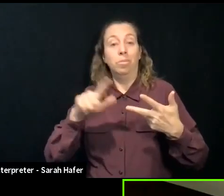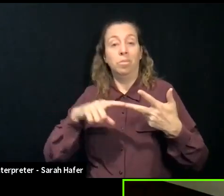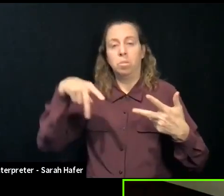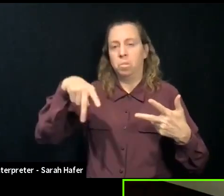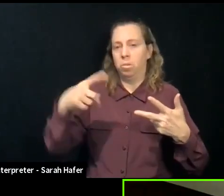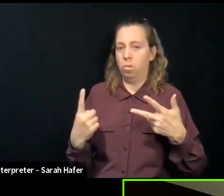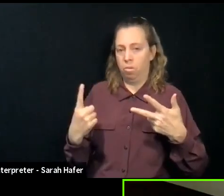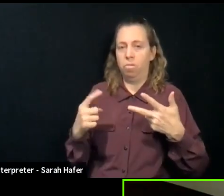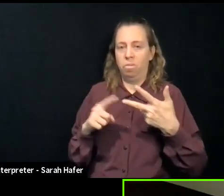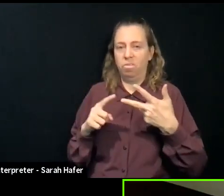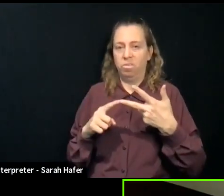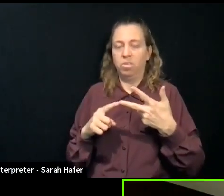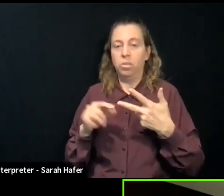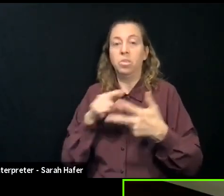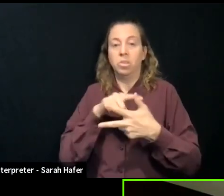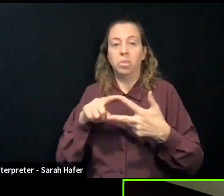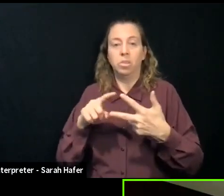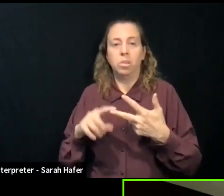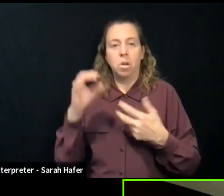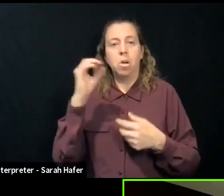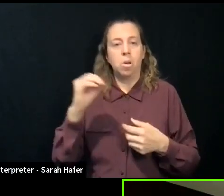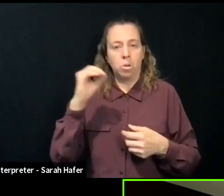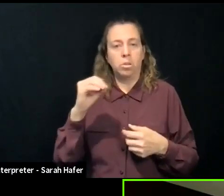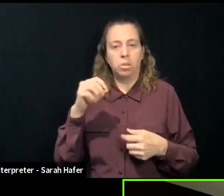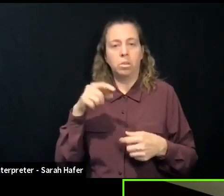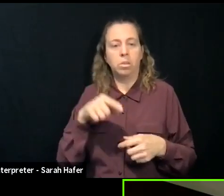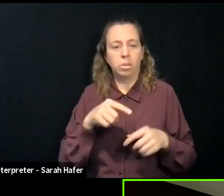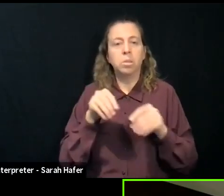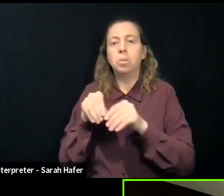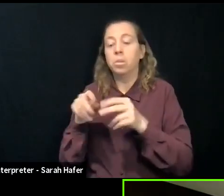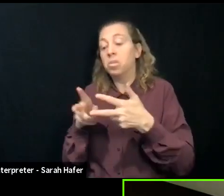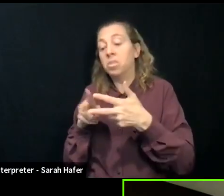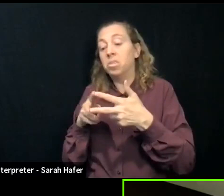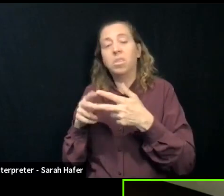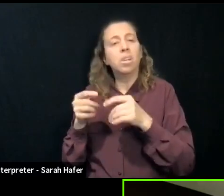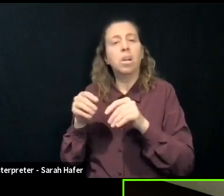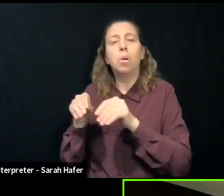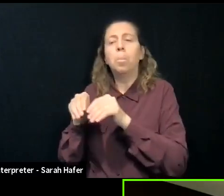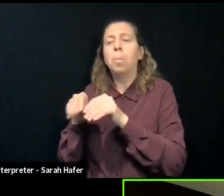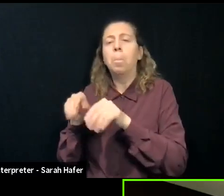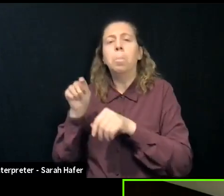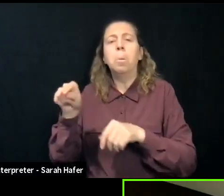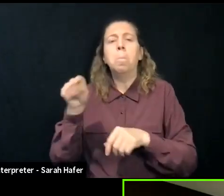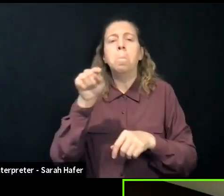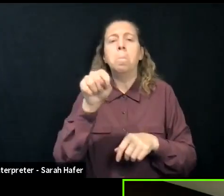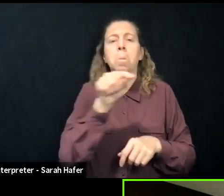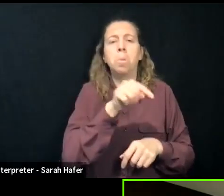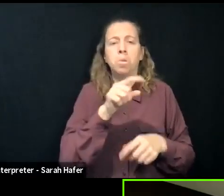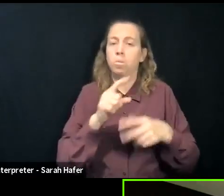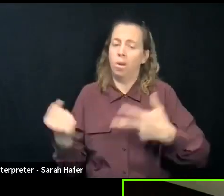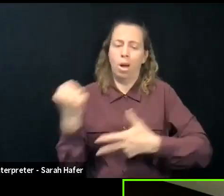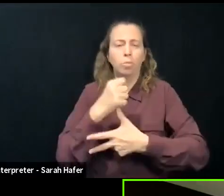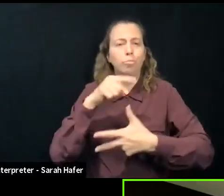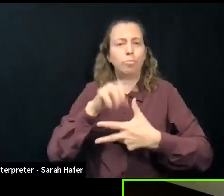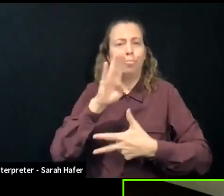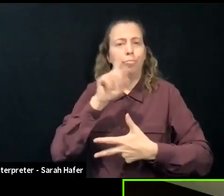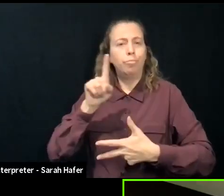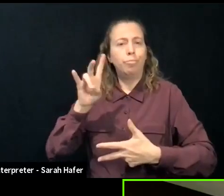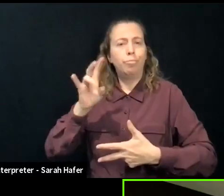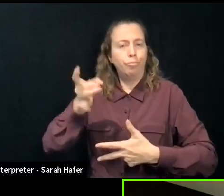low levels. The B117 variant is about 50 to 60% more